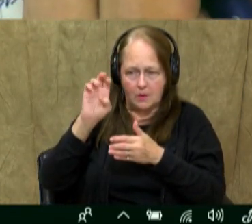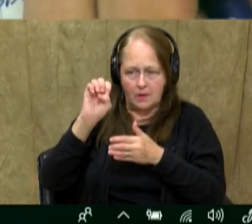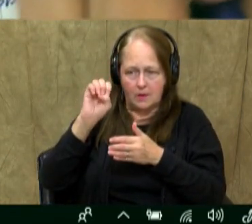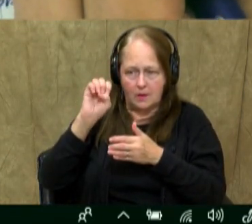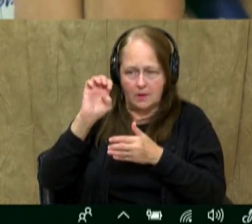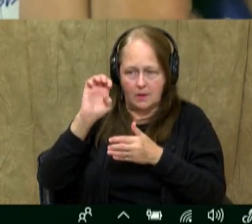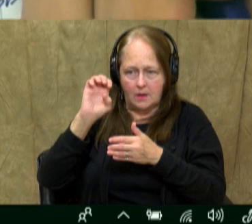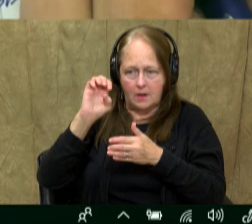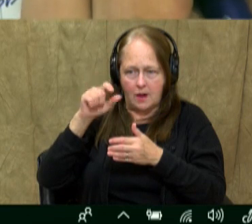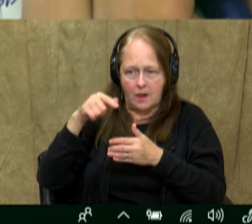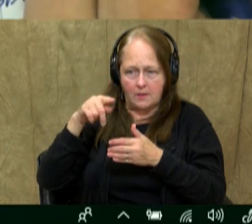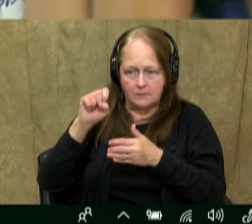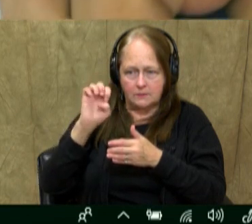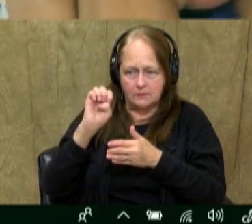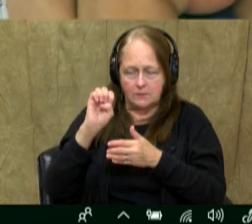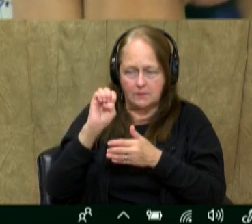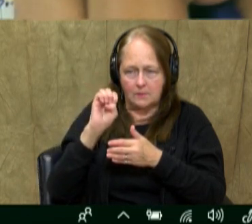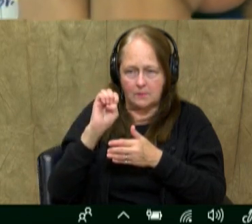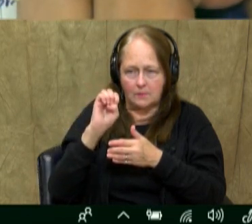eclipse